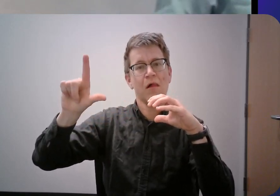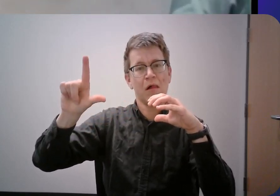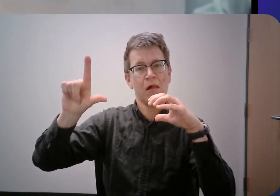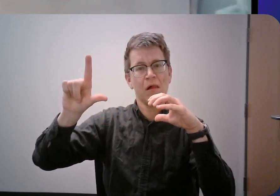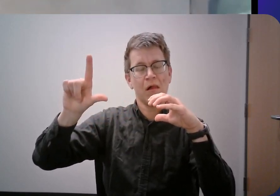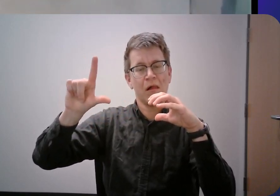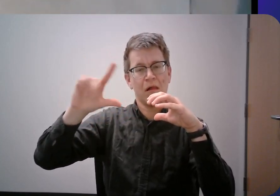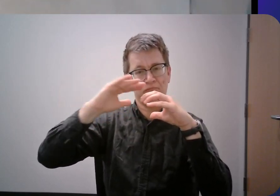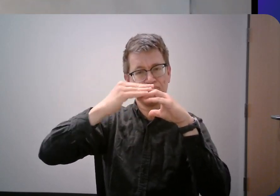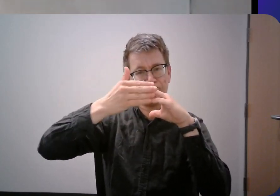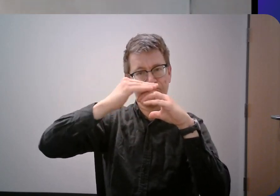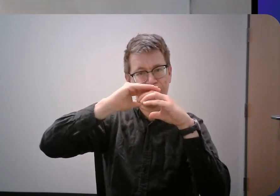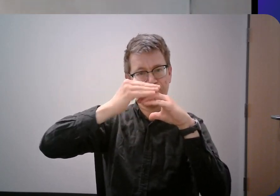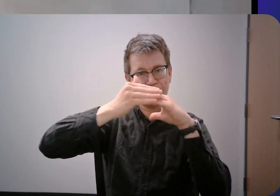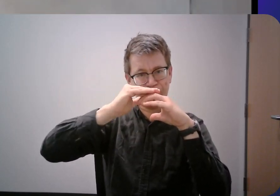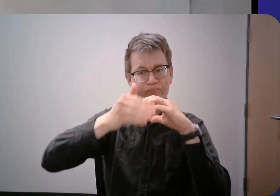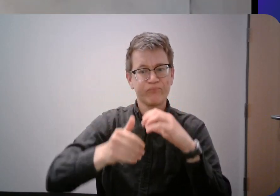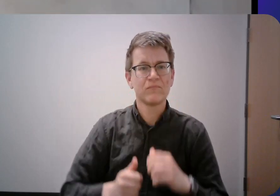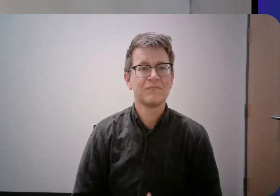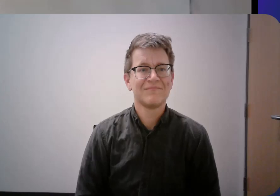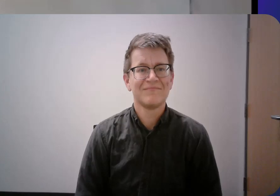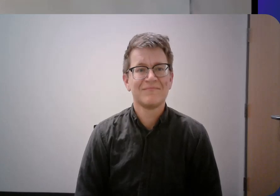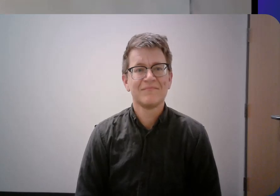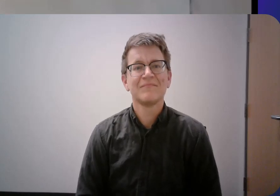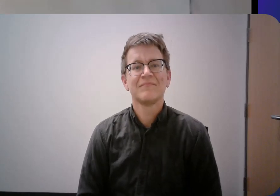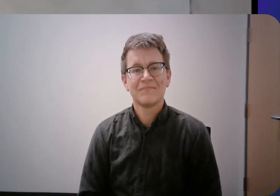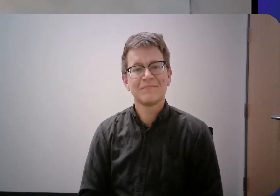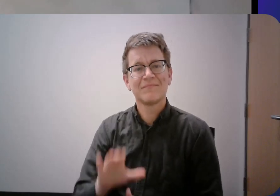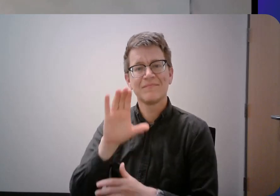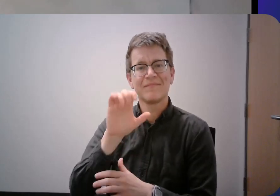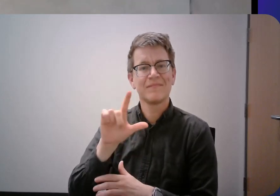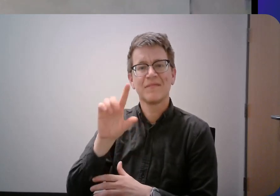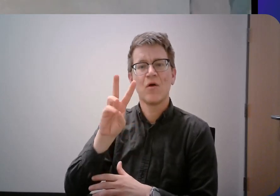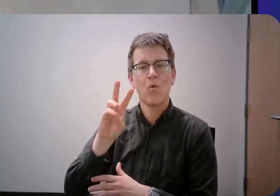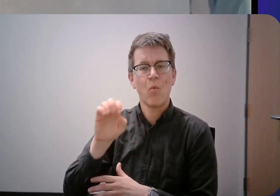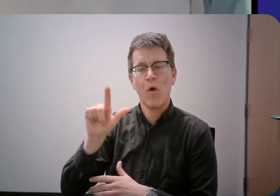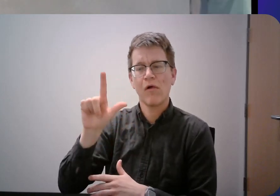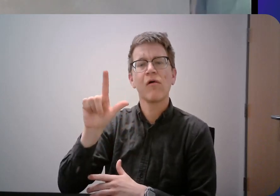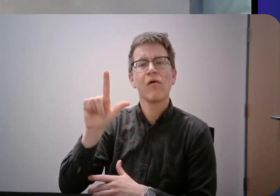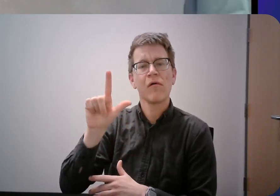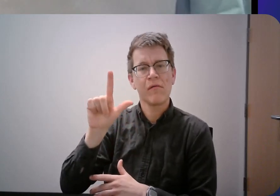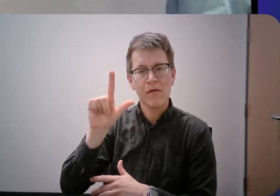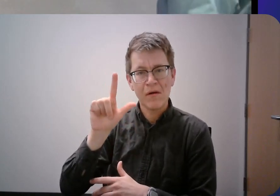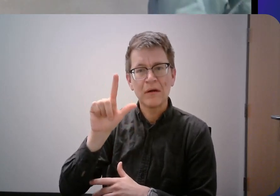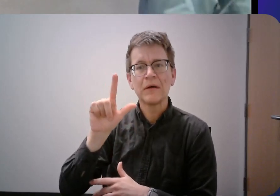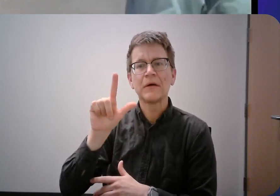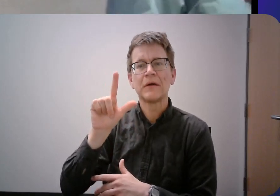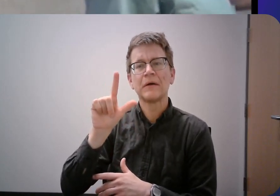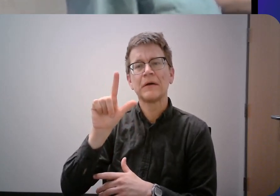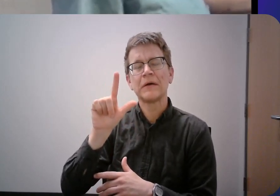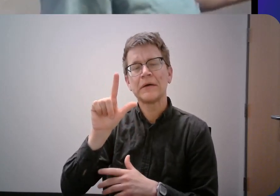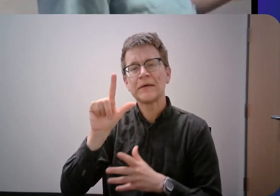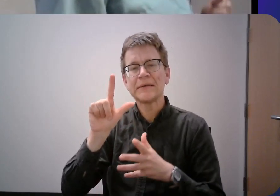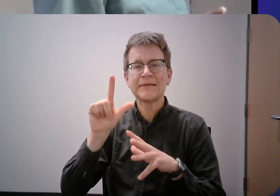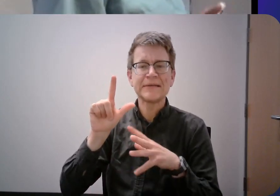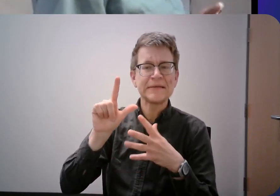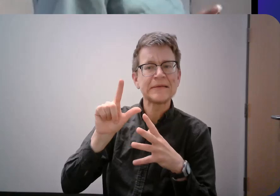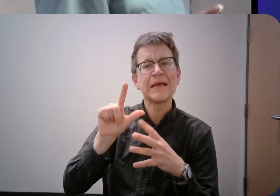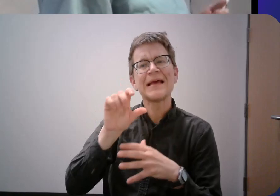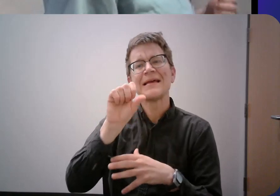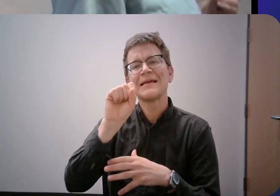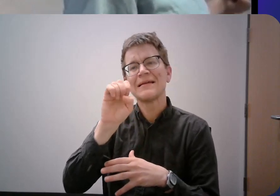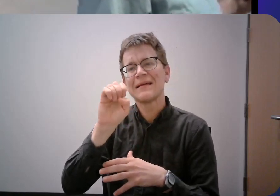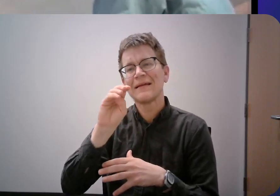Part. And permeable means permit. So it permits certain things to get in and get